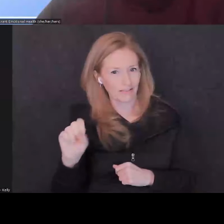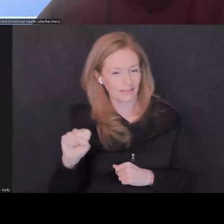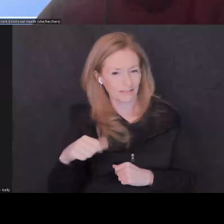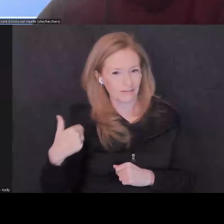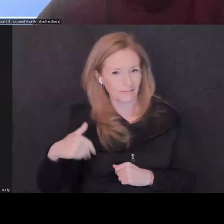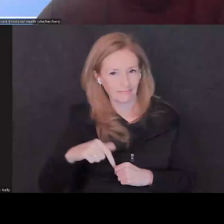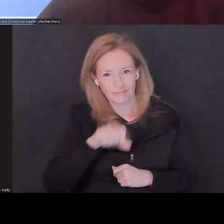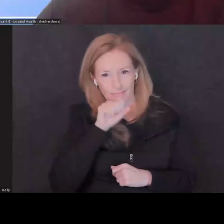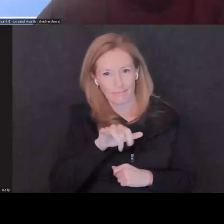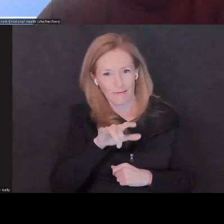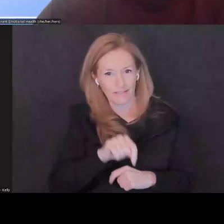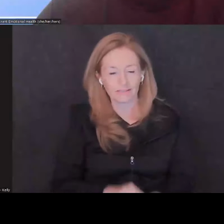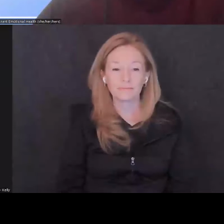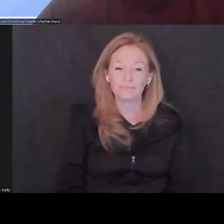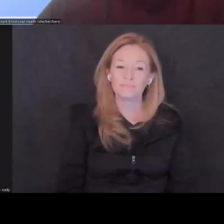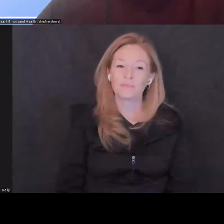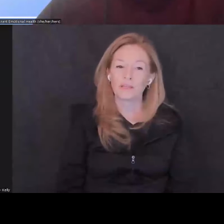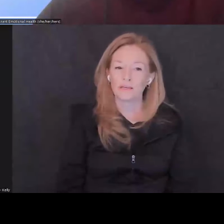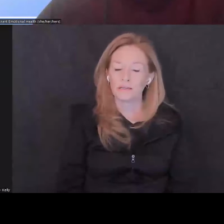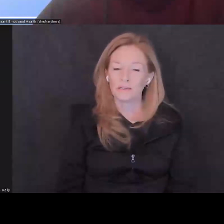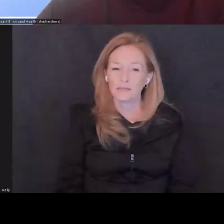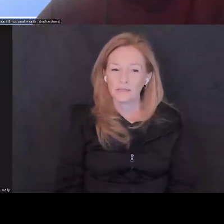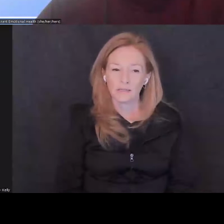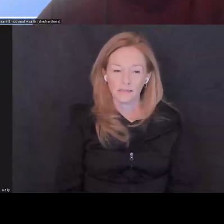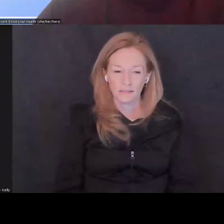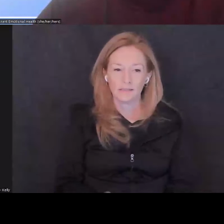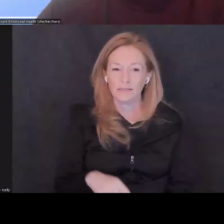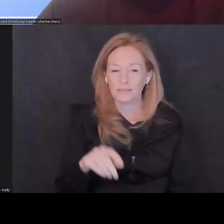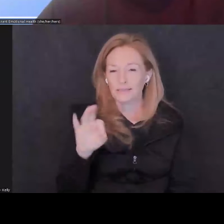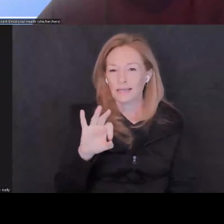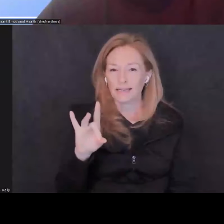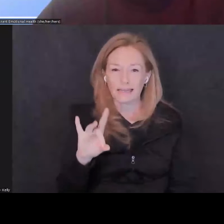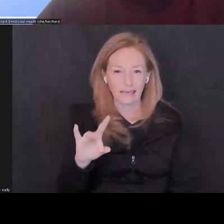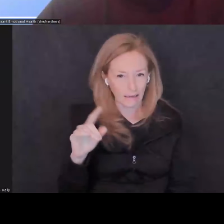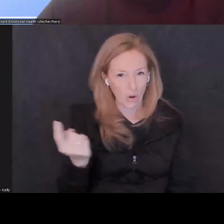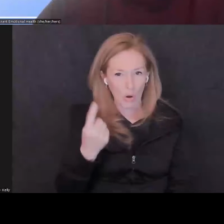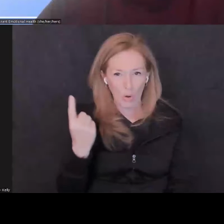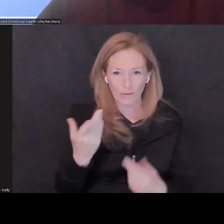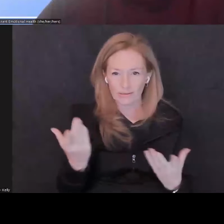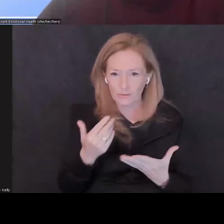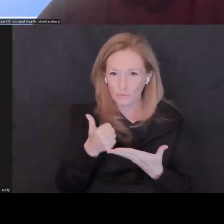Love it. So again, you matter. 988 is always here to help.